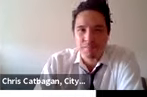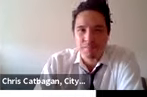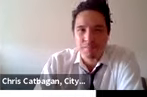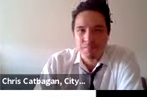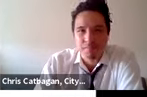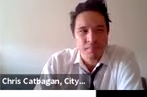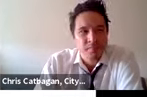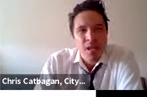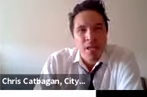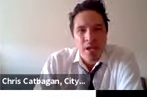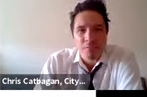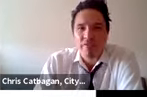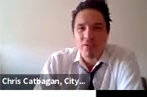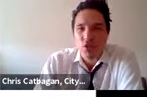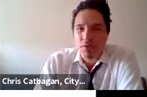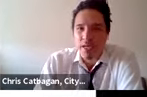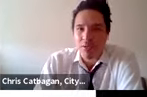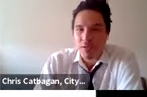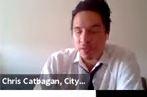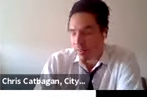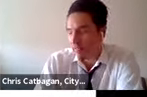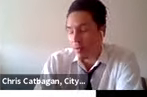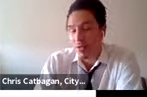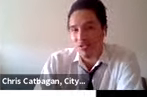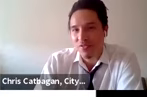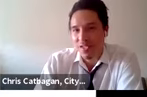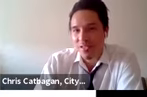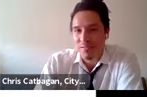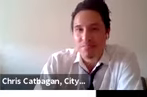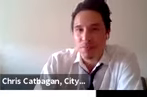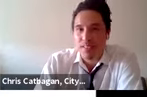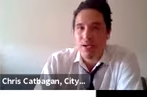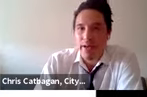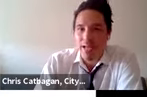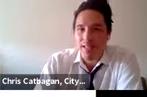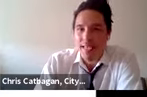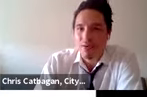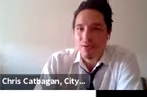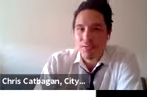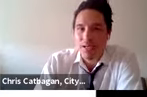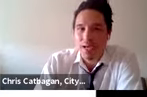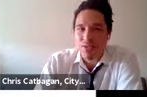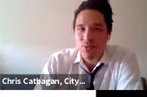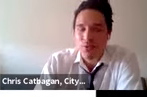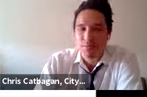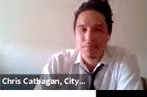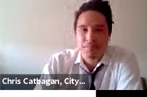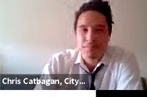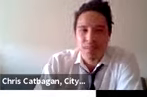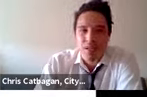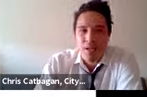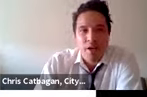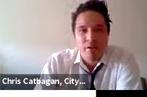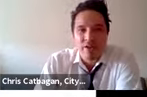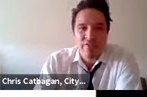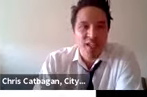house. Our previous open house during the environmental phase was held at Santa Rosa High School.